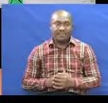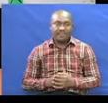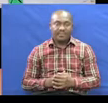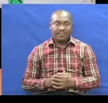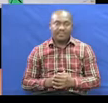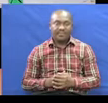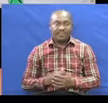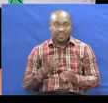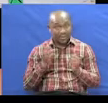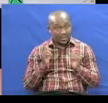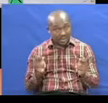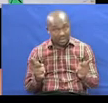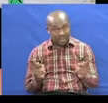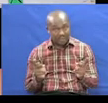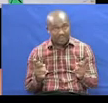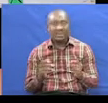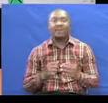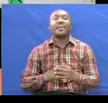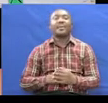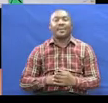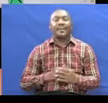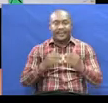Example number 2.